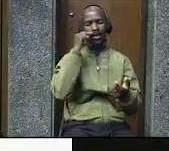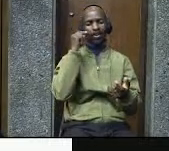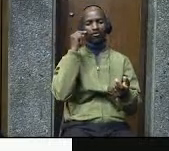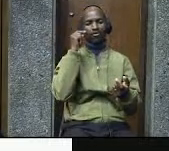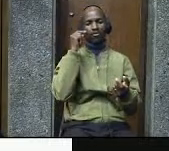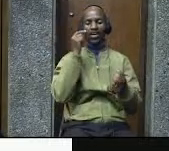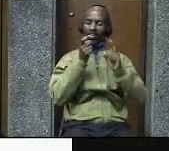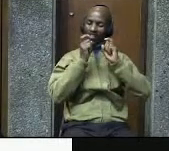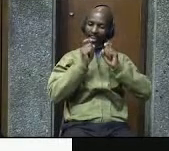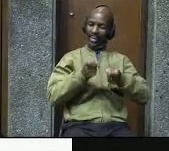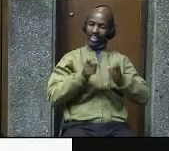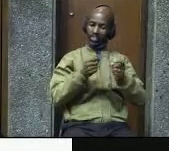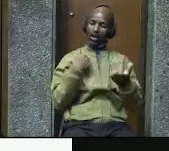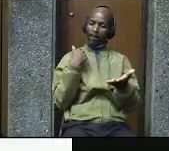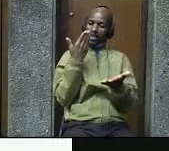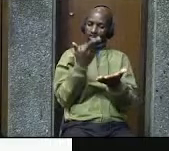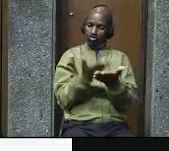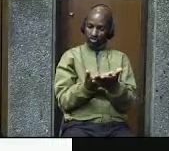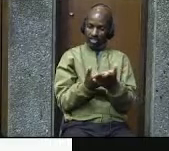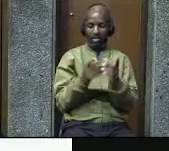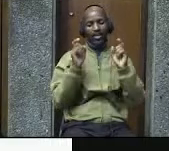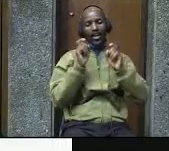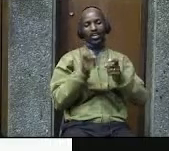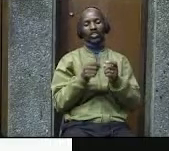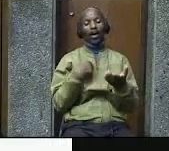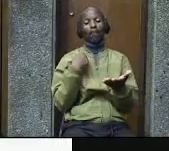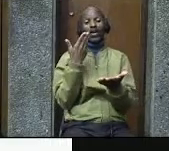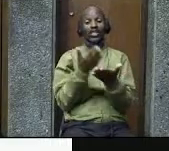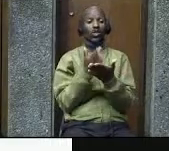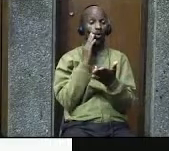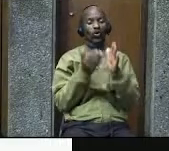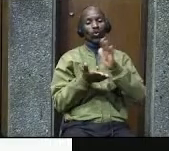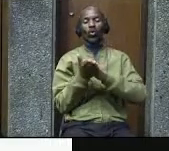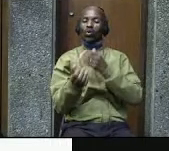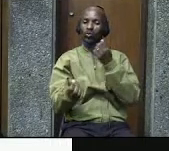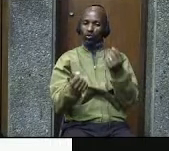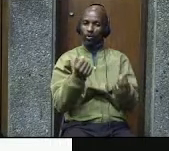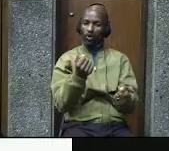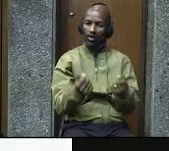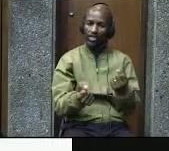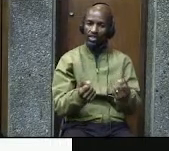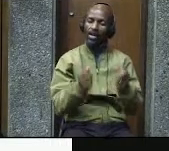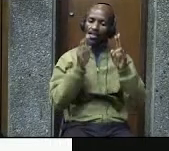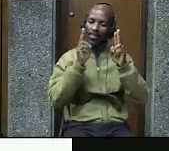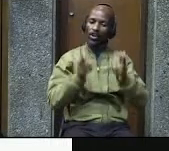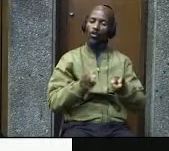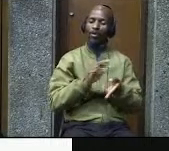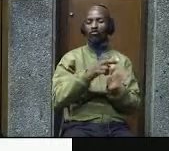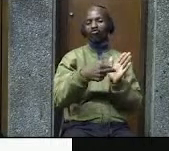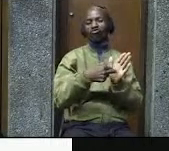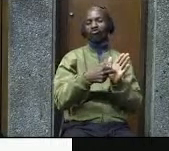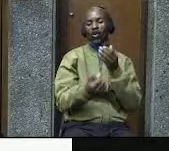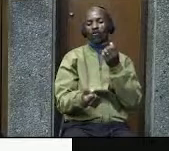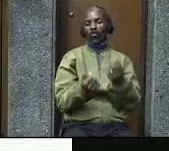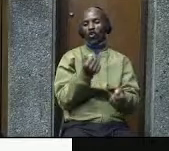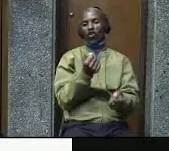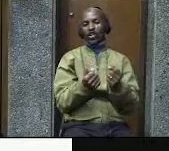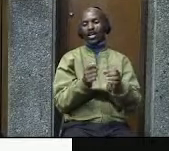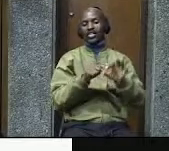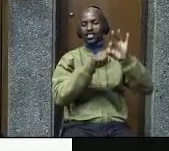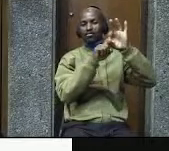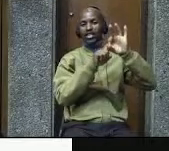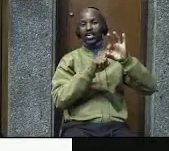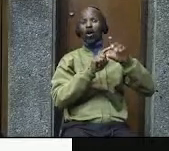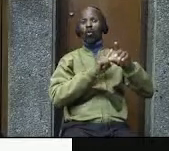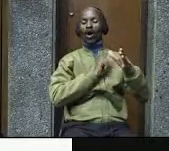an urgent application. In the urgent application, when you go to court, the normal rules of court are suspended